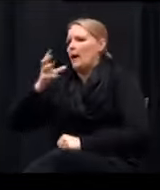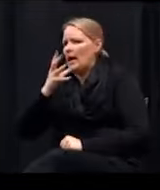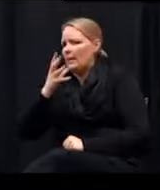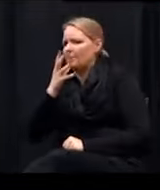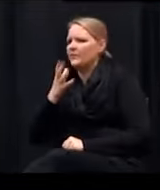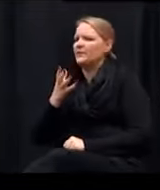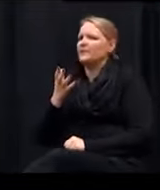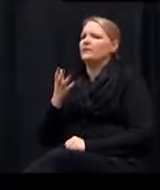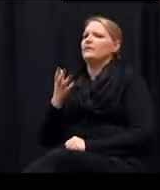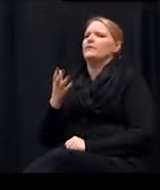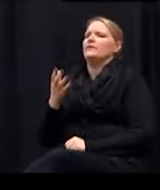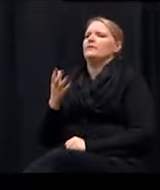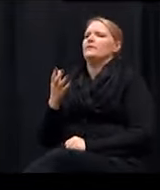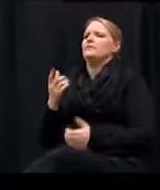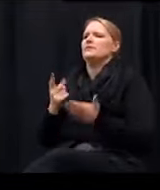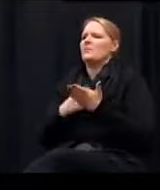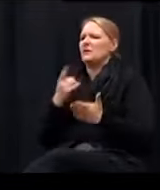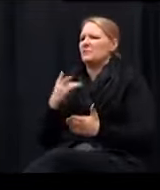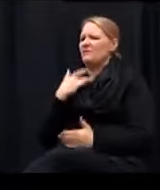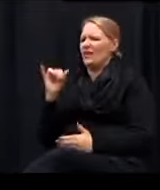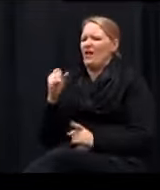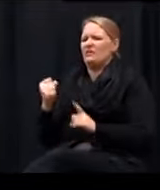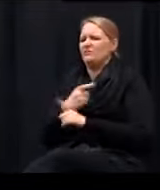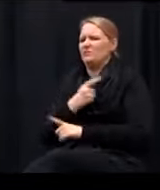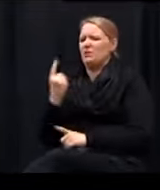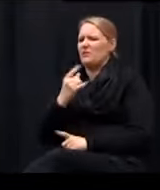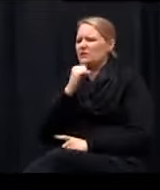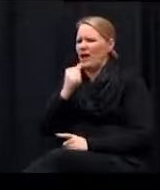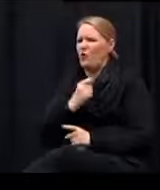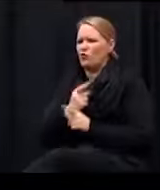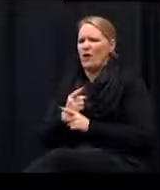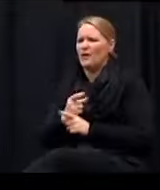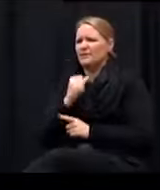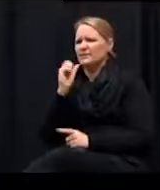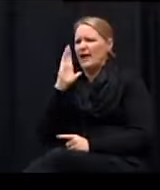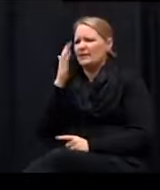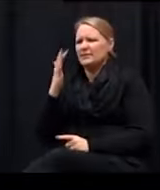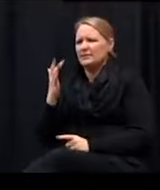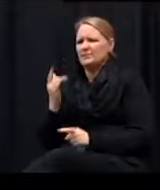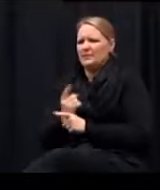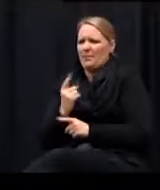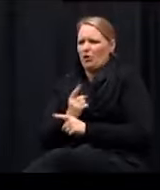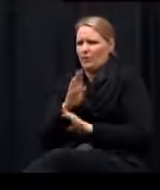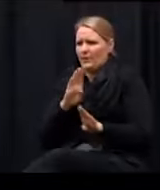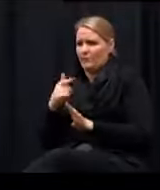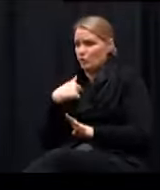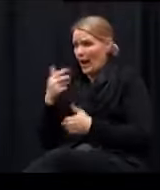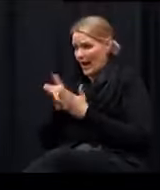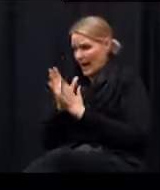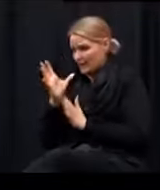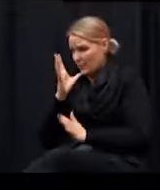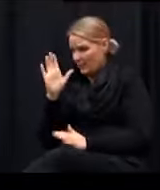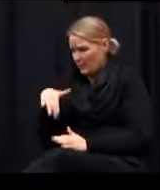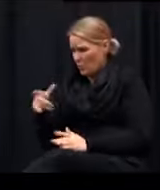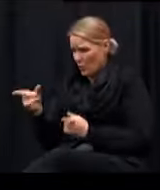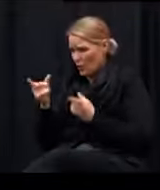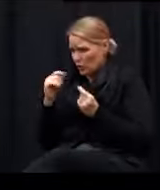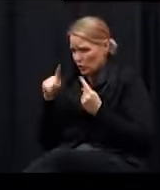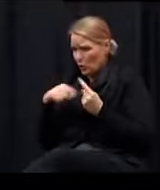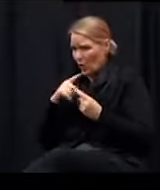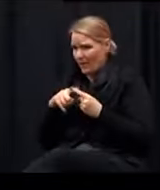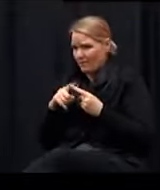a little like off, like it didn't seem like a typical kind of behavior. And so I asked the mom, I'm like, oh, so what do you do